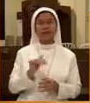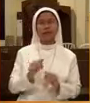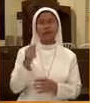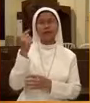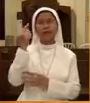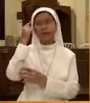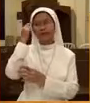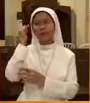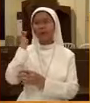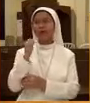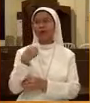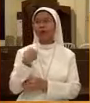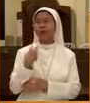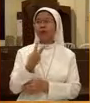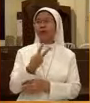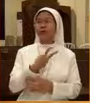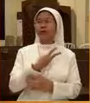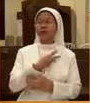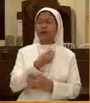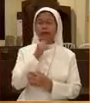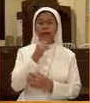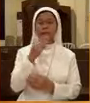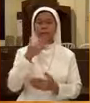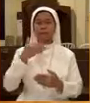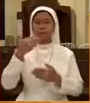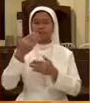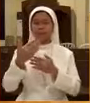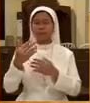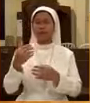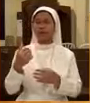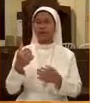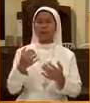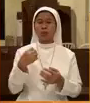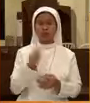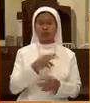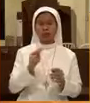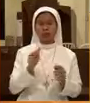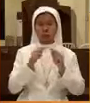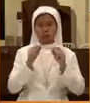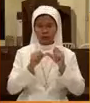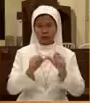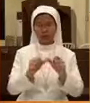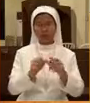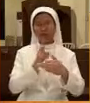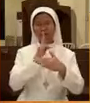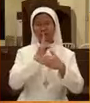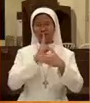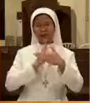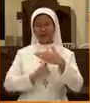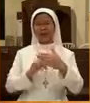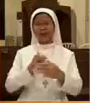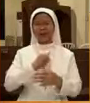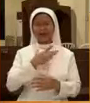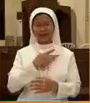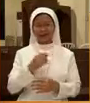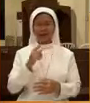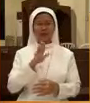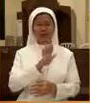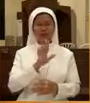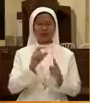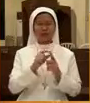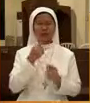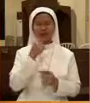bask in our laurels, so to say, but we should continue in humility. Gusto ko yon. In